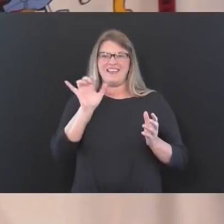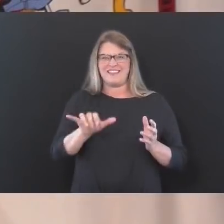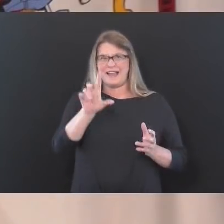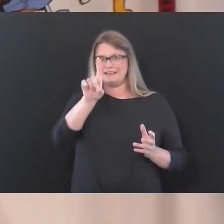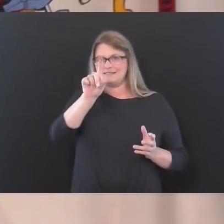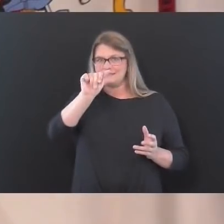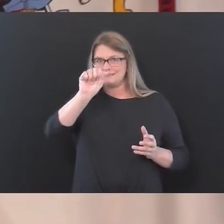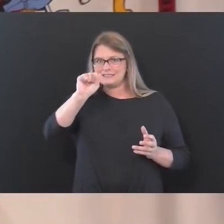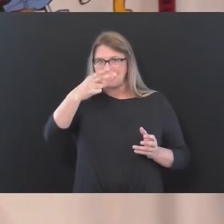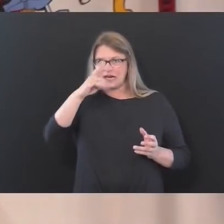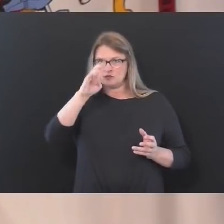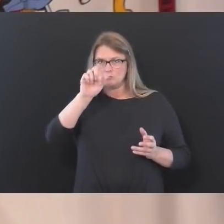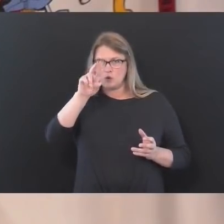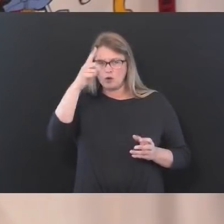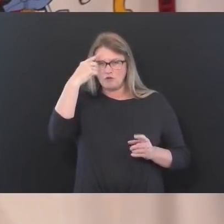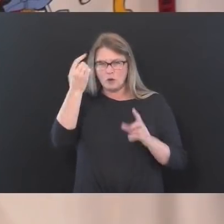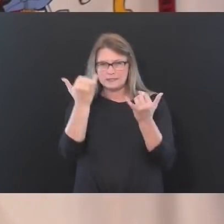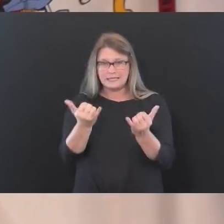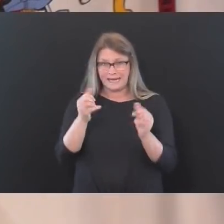dashboard as of today, please.